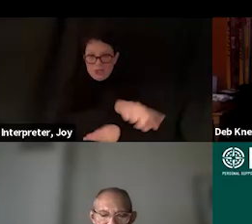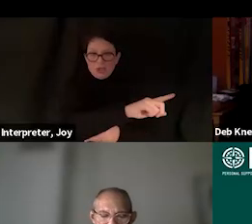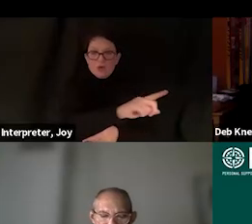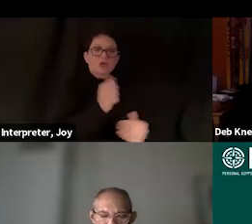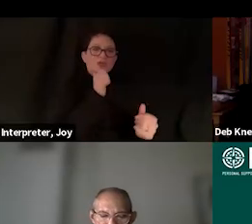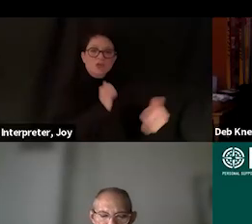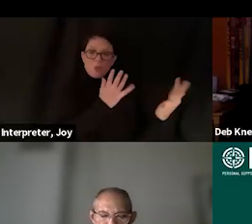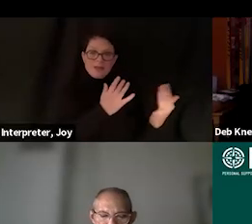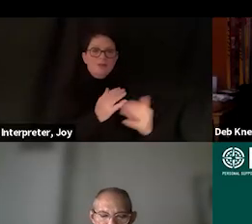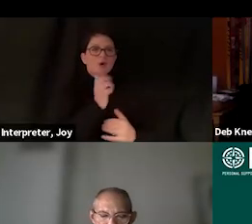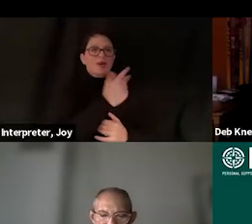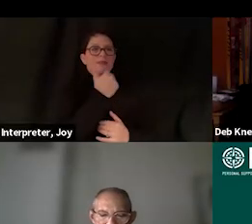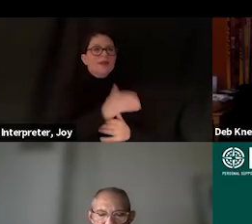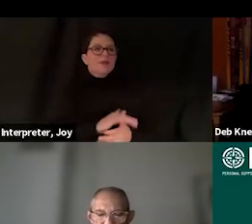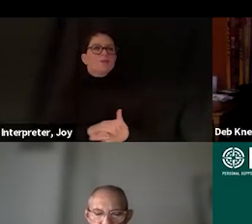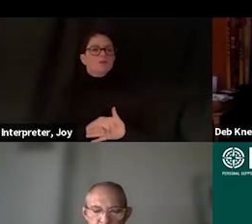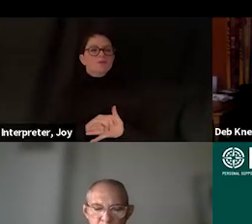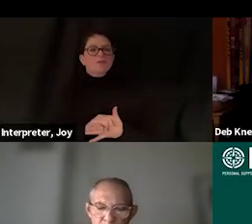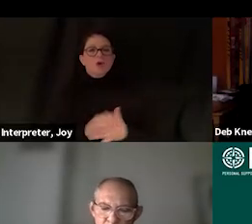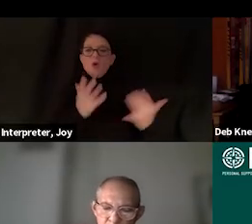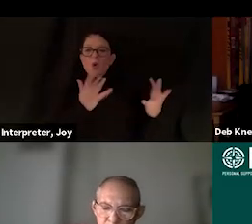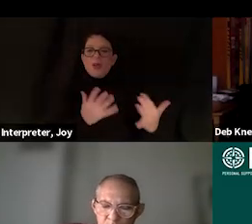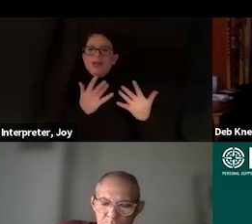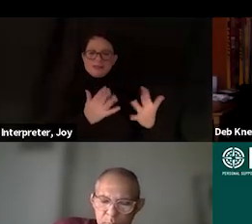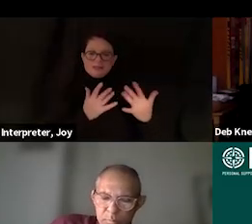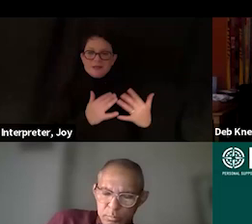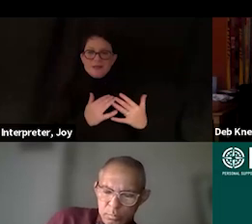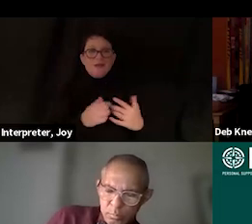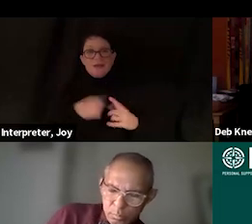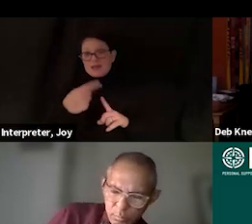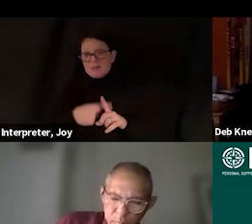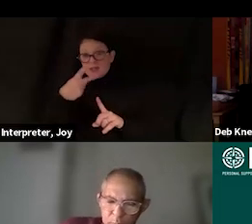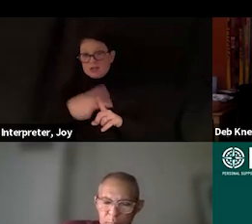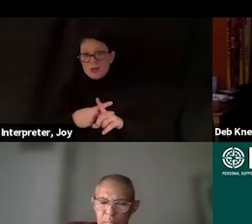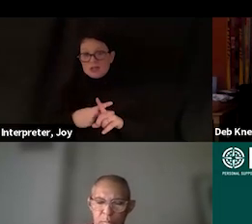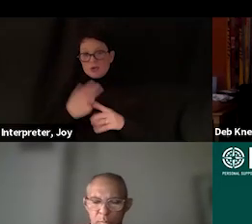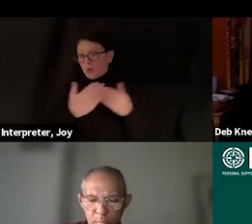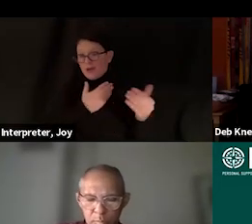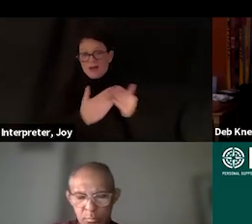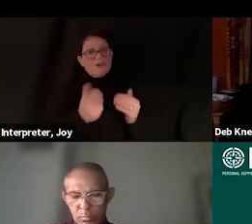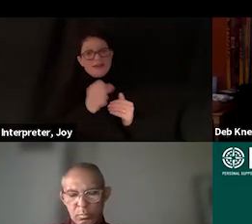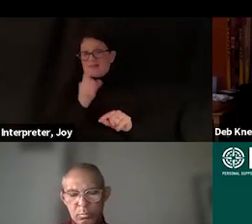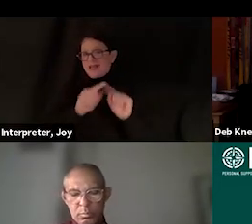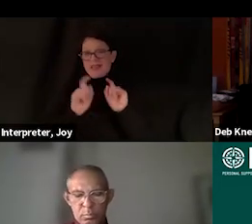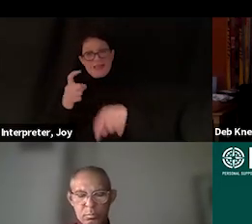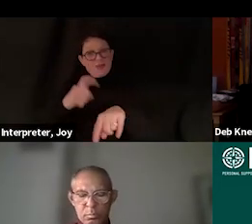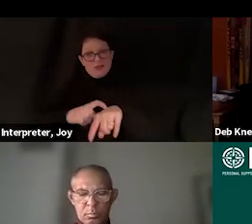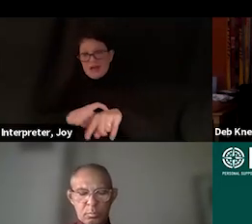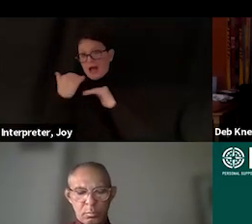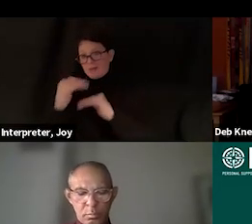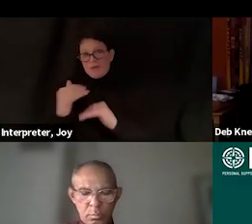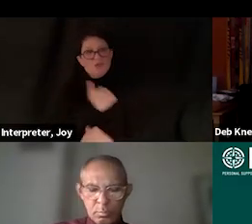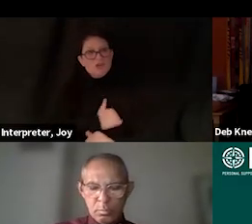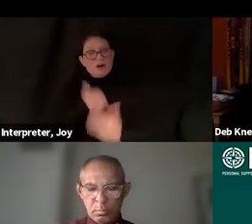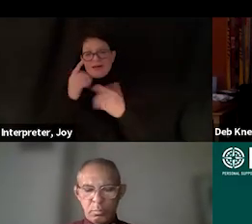just hang on. Yeah. Okay, so just wait, like, in the next month or two or whatever it is. I can't whatever give you a the next timeline forum. on it. I'm